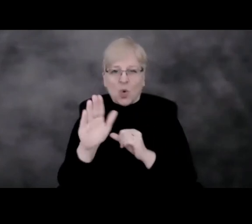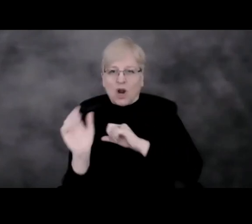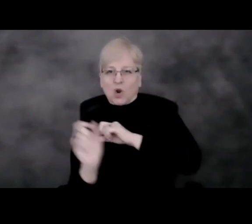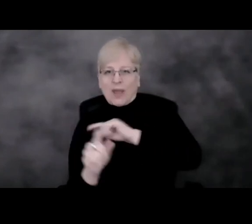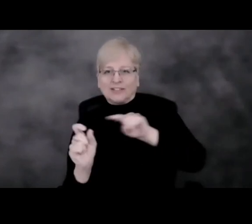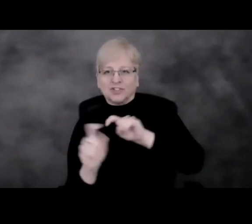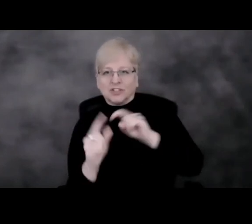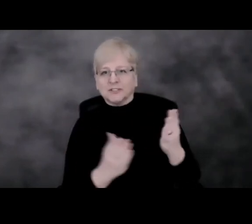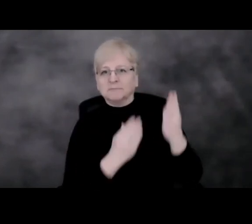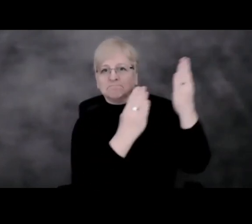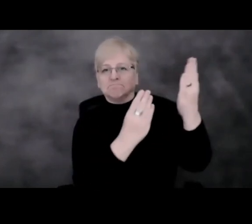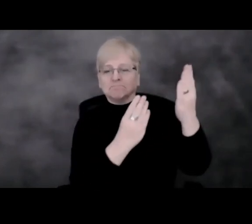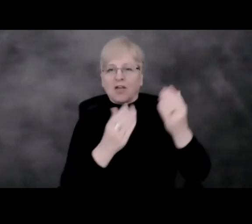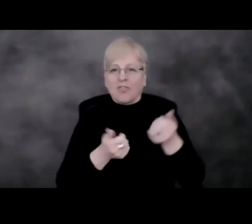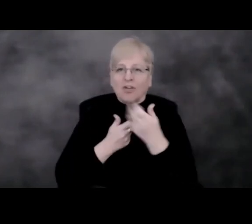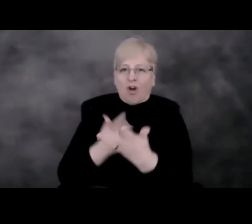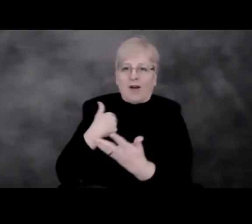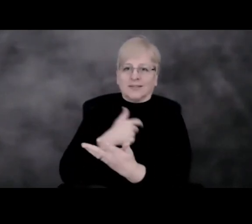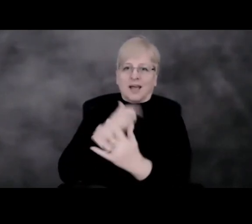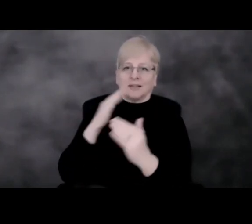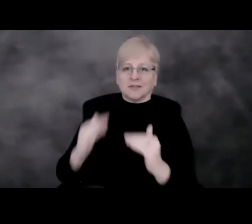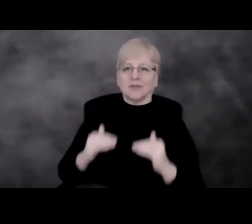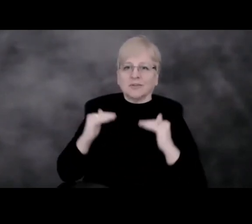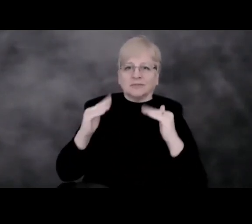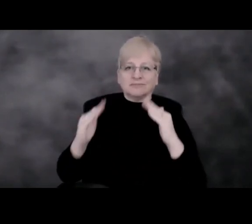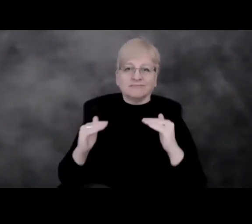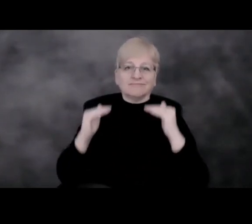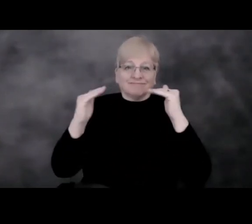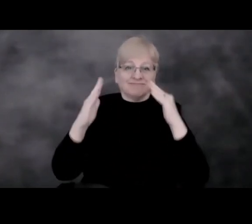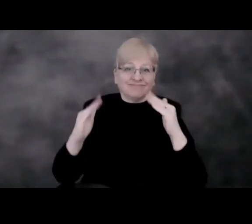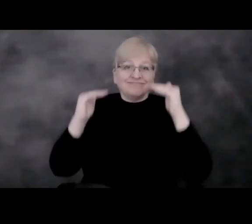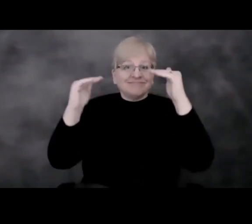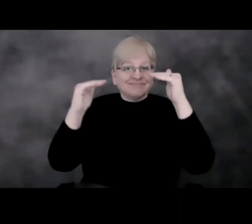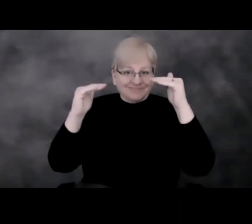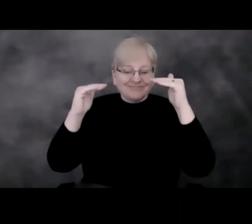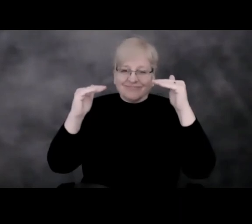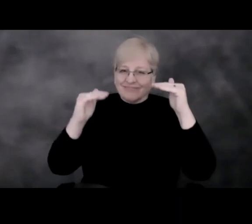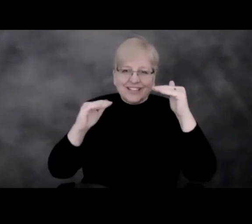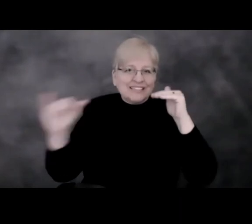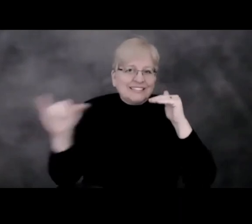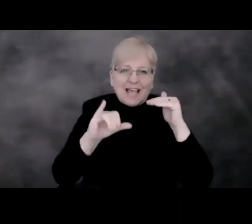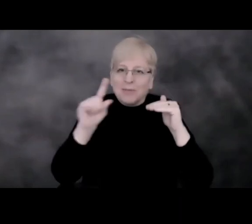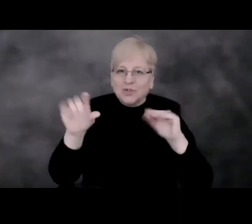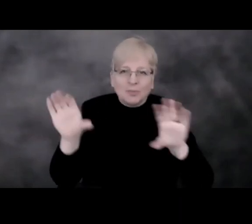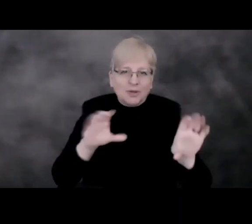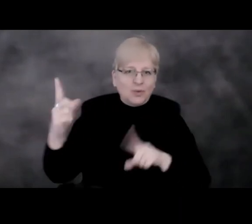do better in the ways that you have over any number of months and weeks.